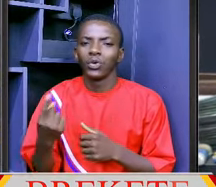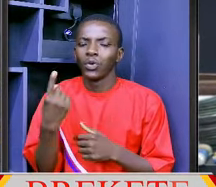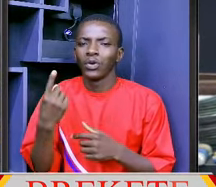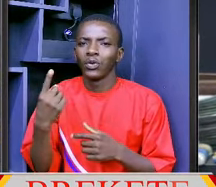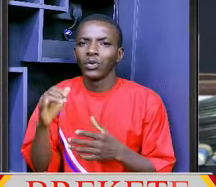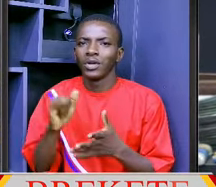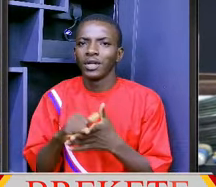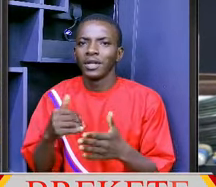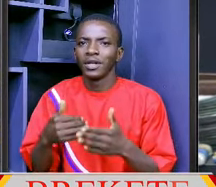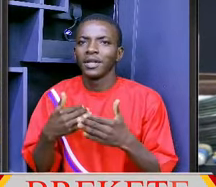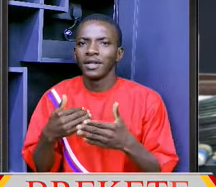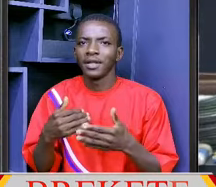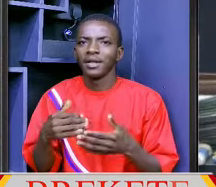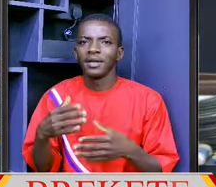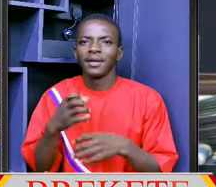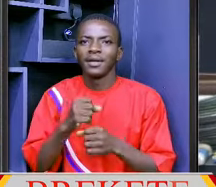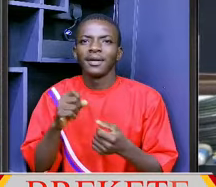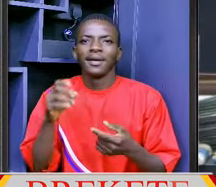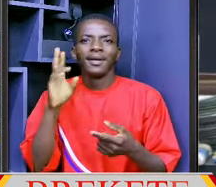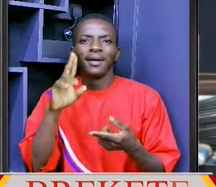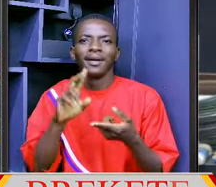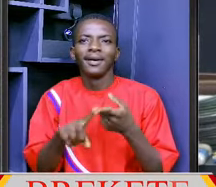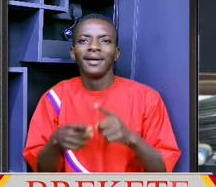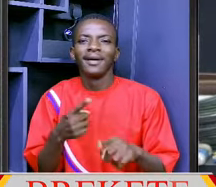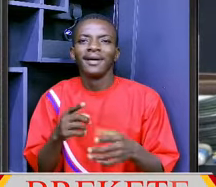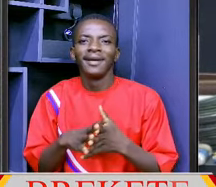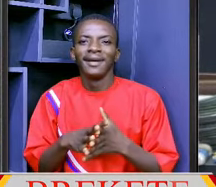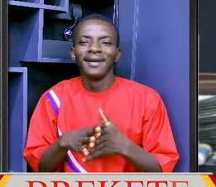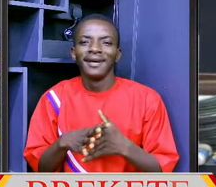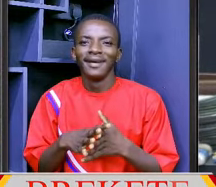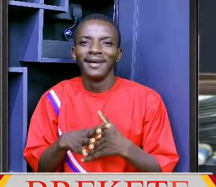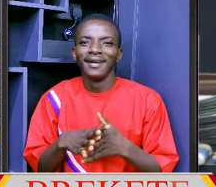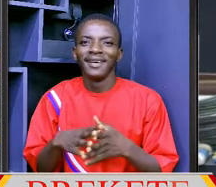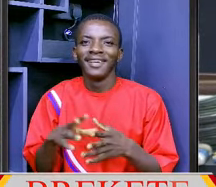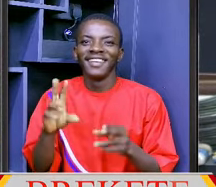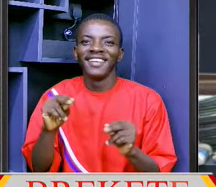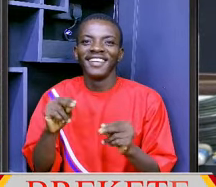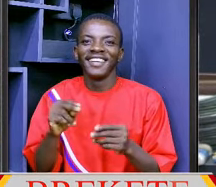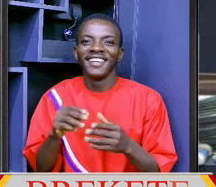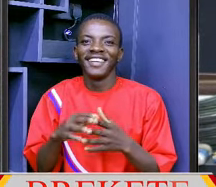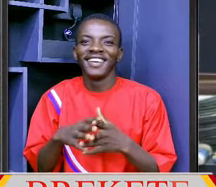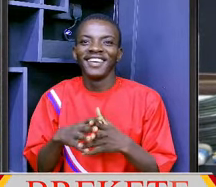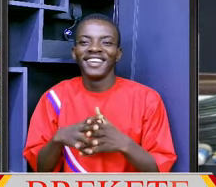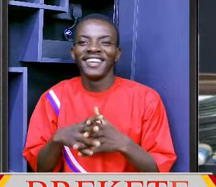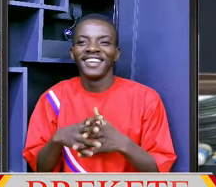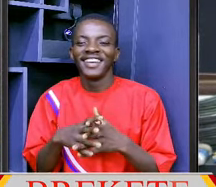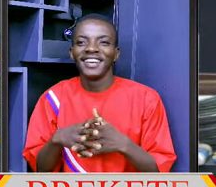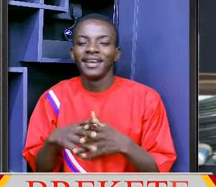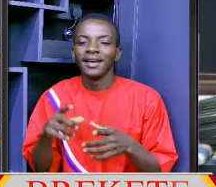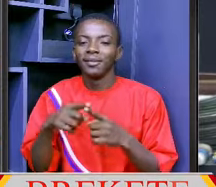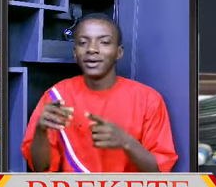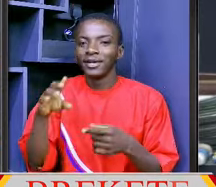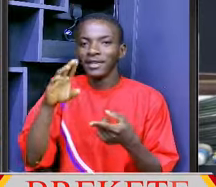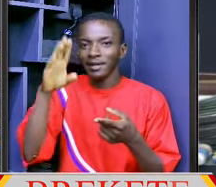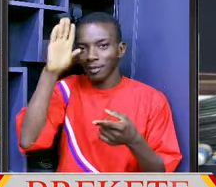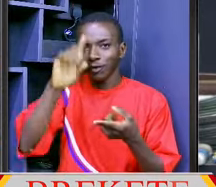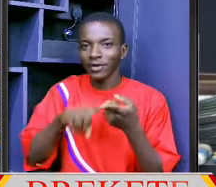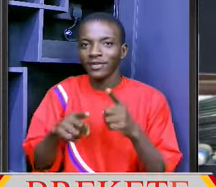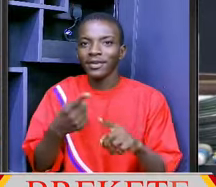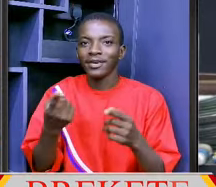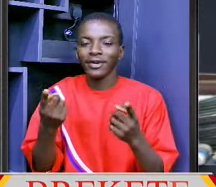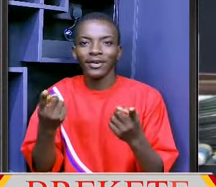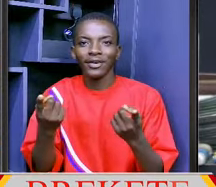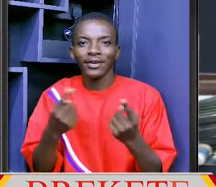the one where you nearly collect her boyfriend that time? No, sir. No, sir. Yeah? No, sir. But the boyfriend, they come meet you